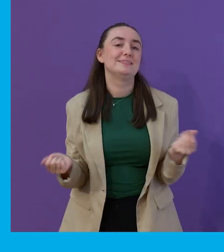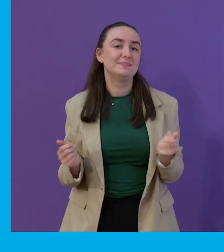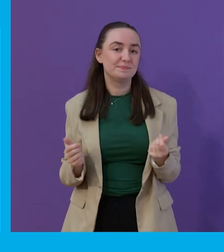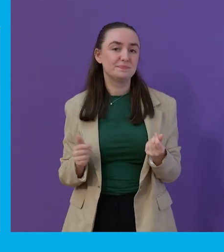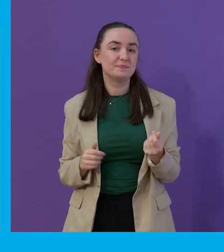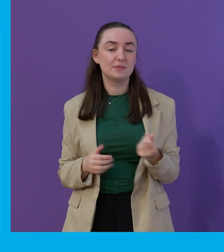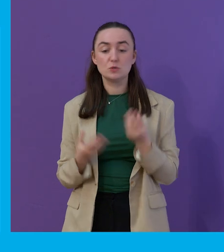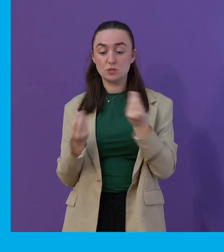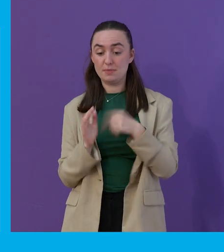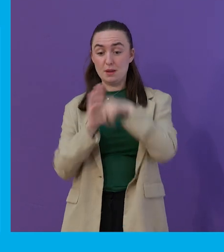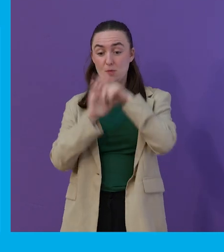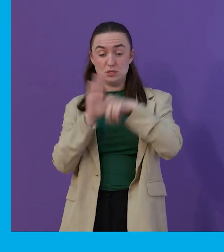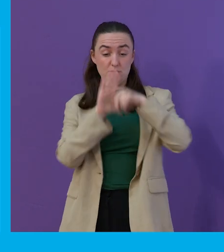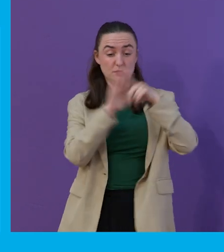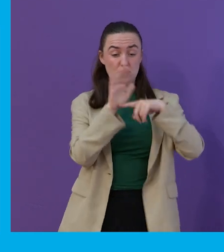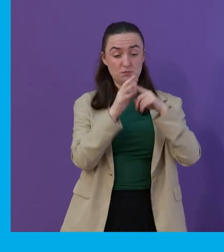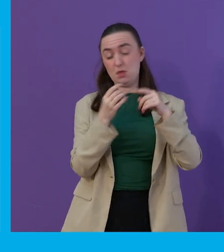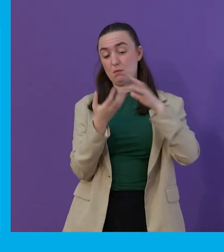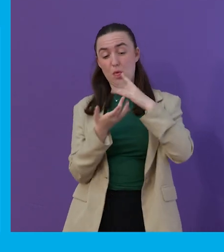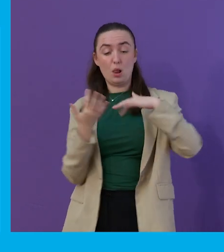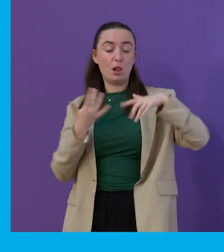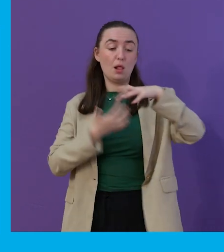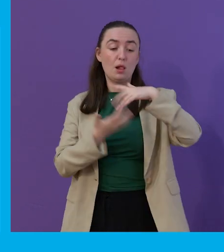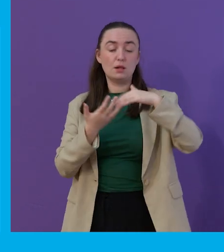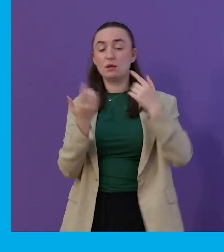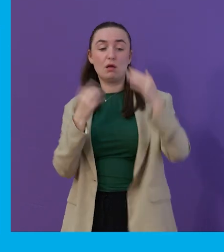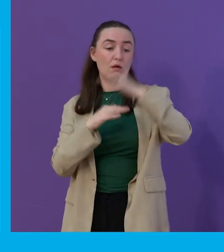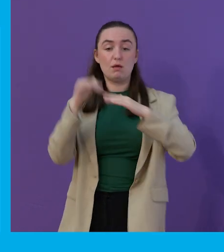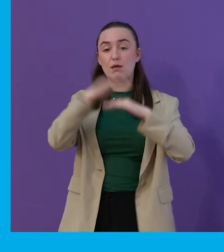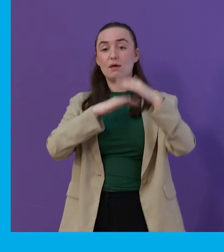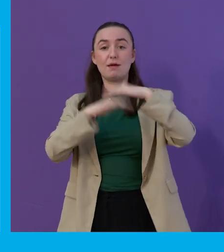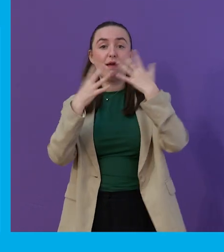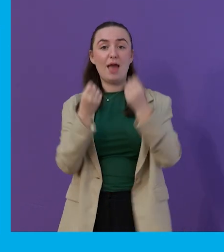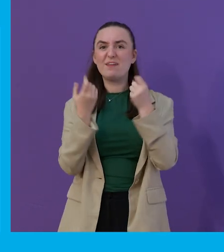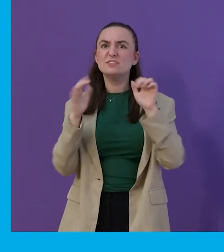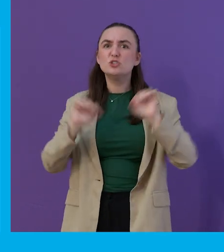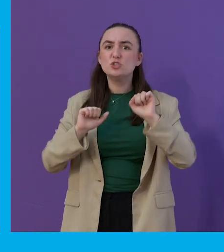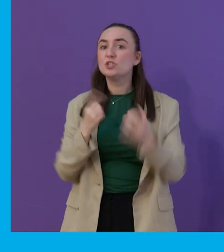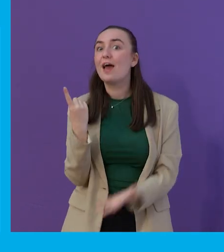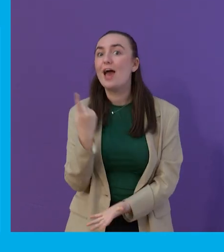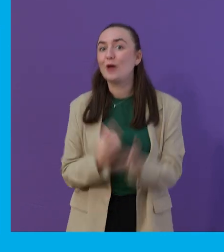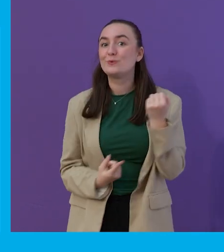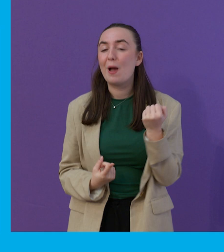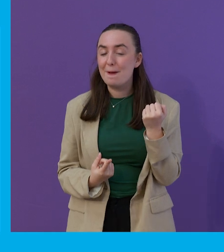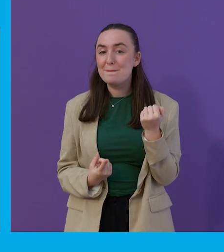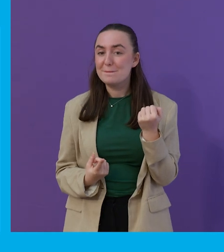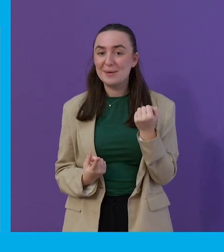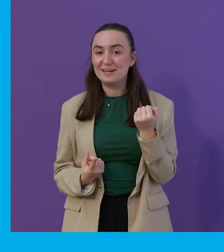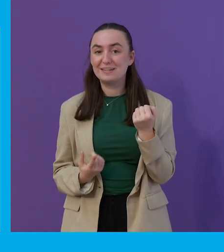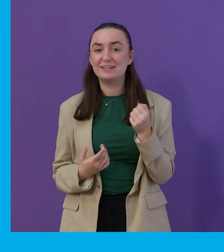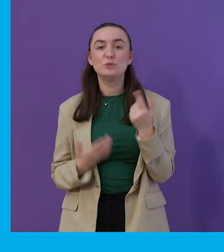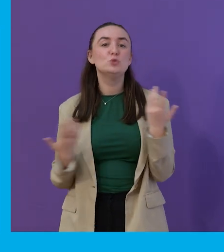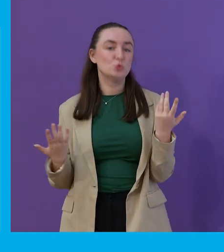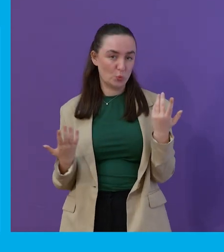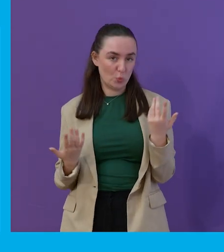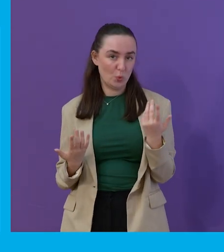this kind of policy spaghetti, don't we, of competing and overlapping policies and strategies that don't quite fit together around the place and the